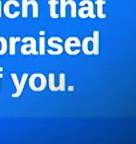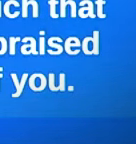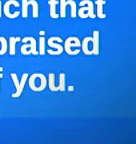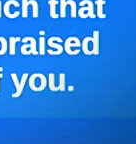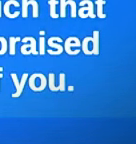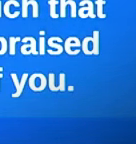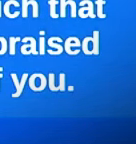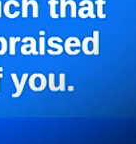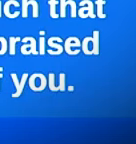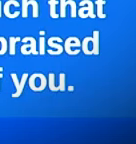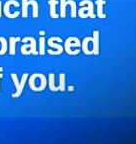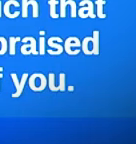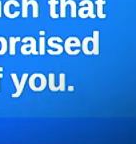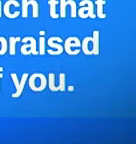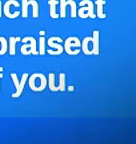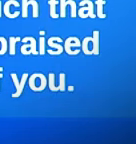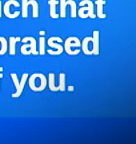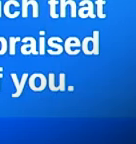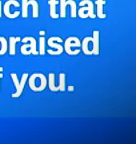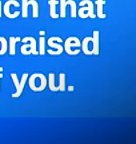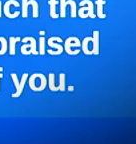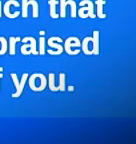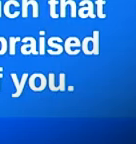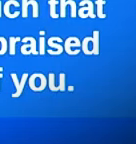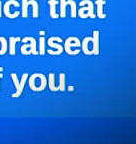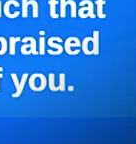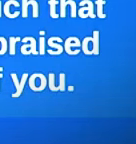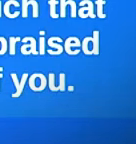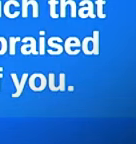praised because of you.